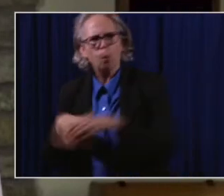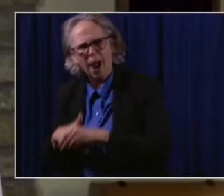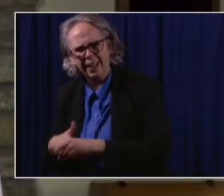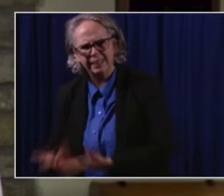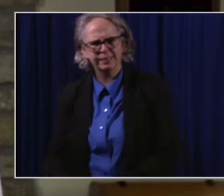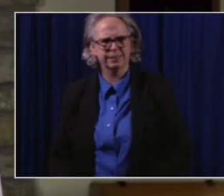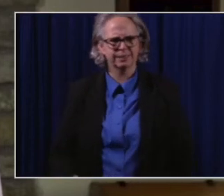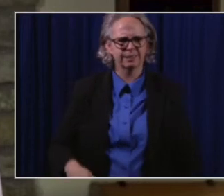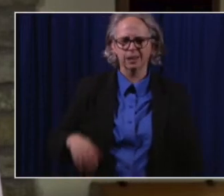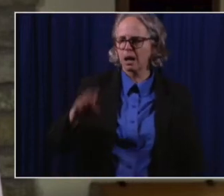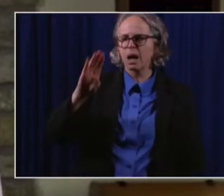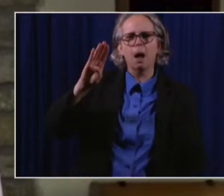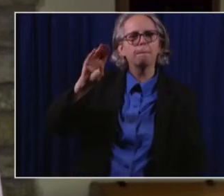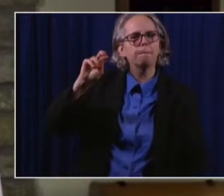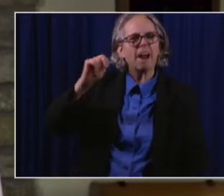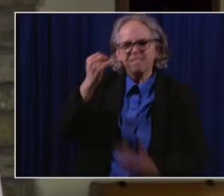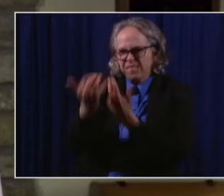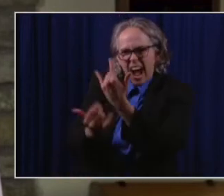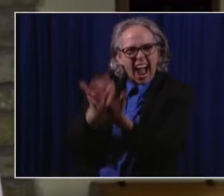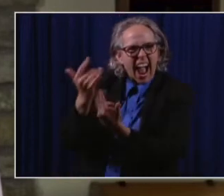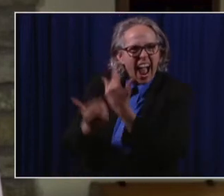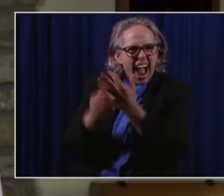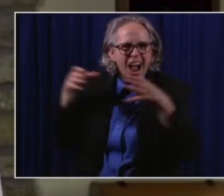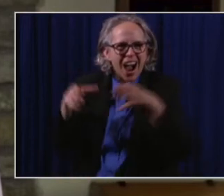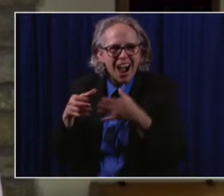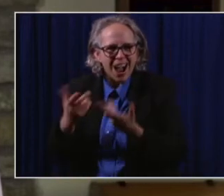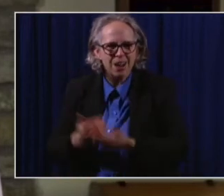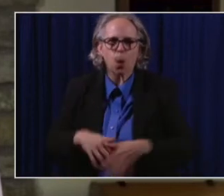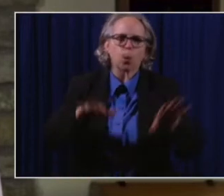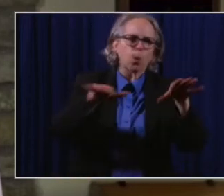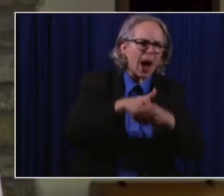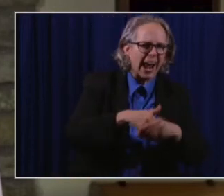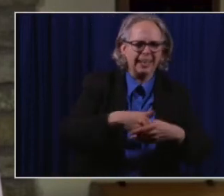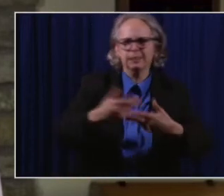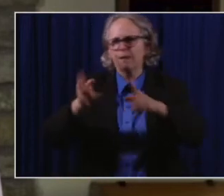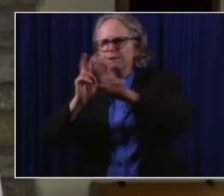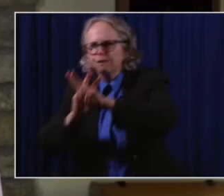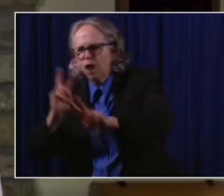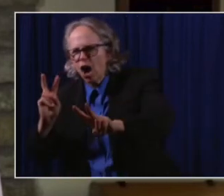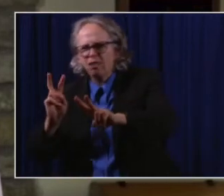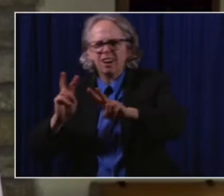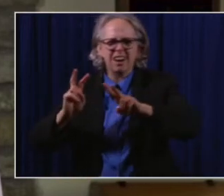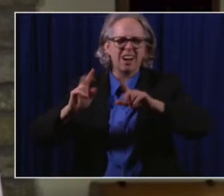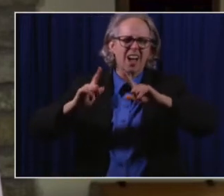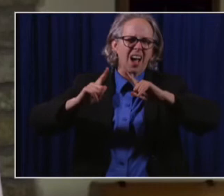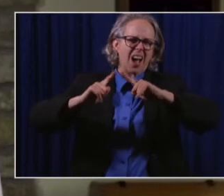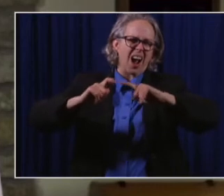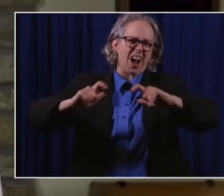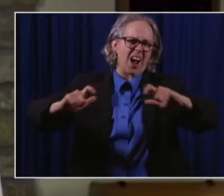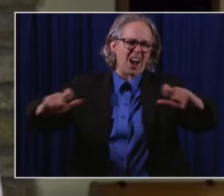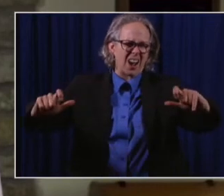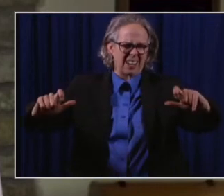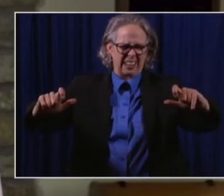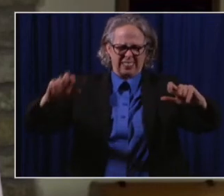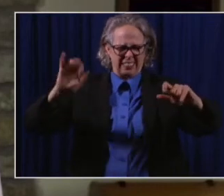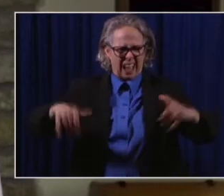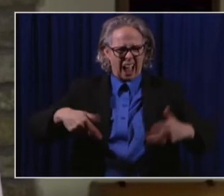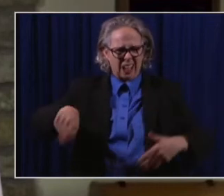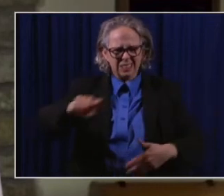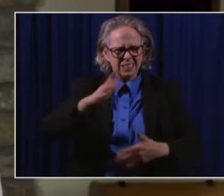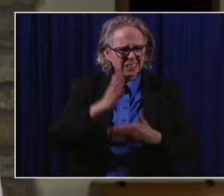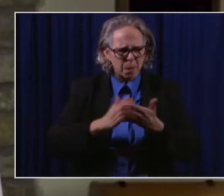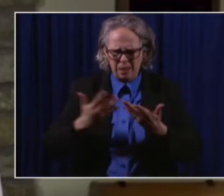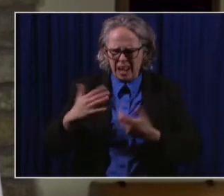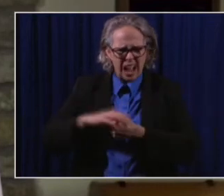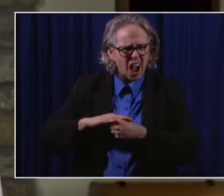that several red counties still have several formal events planned, like pub crawls, political events, art fairs, car